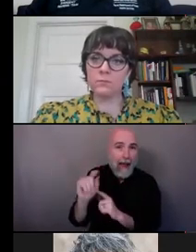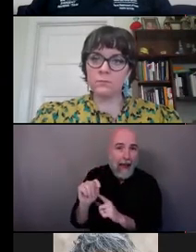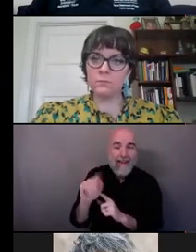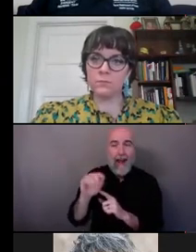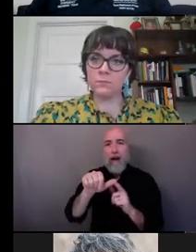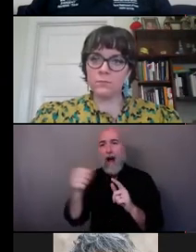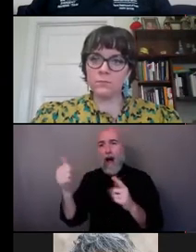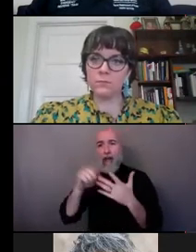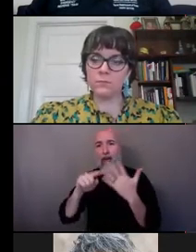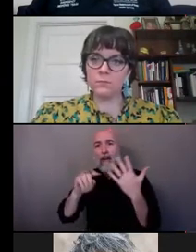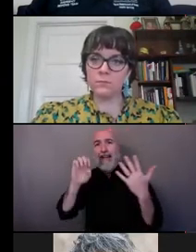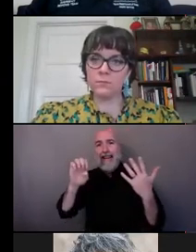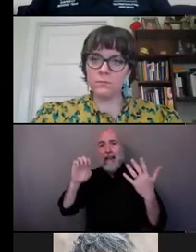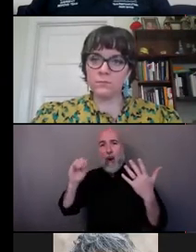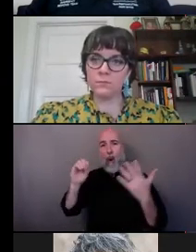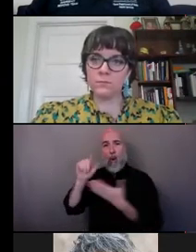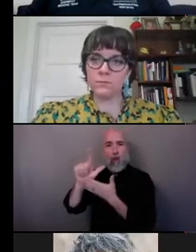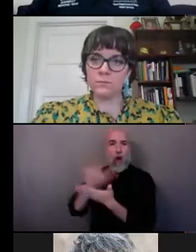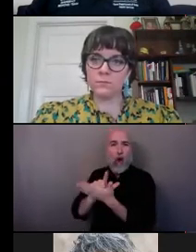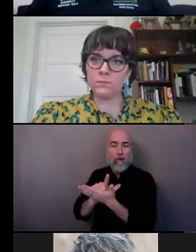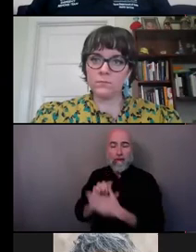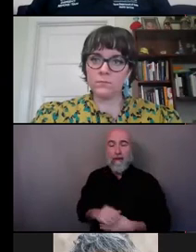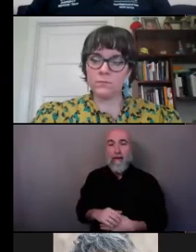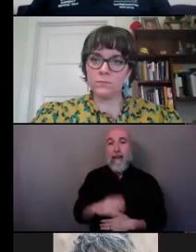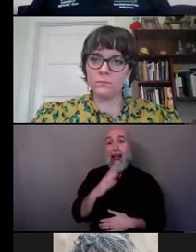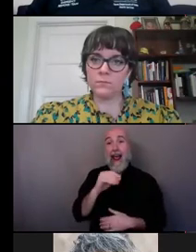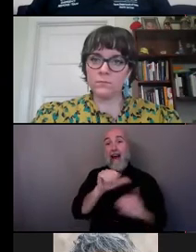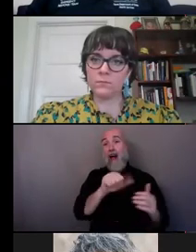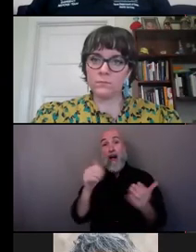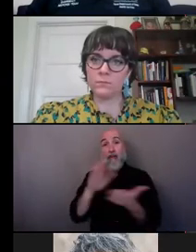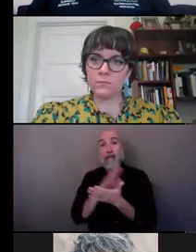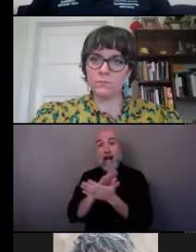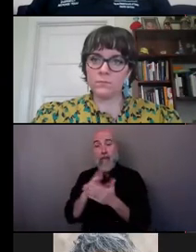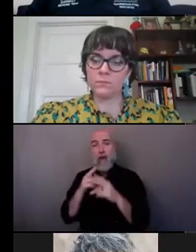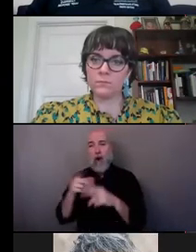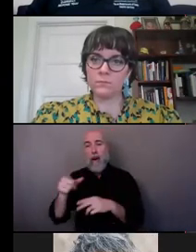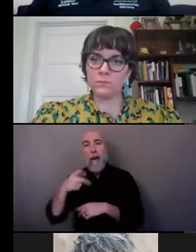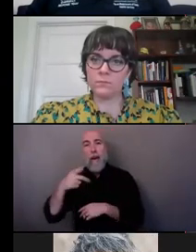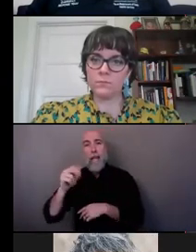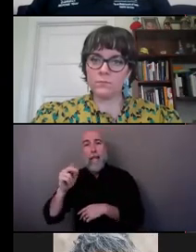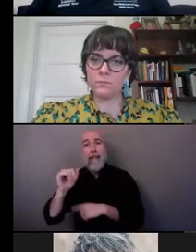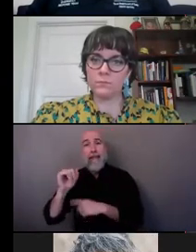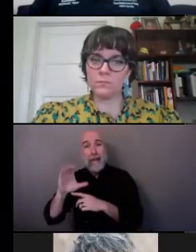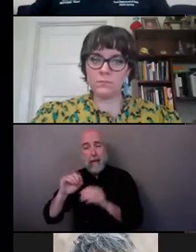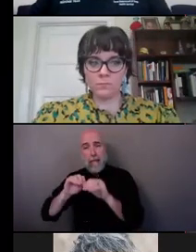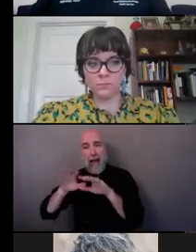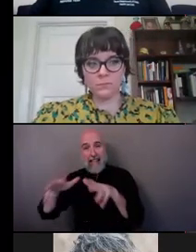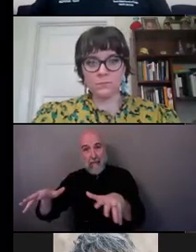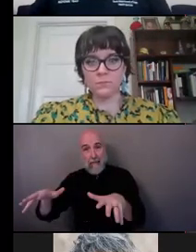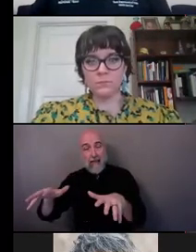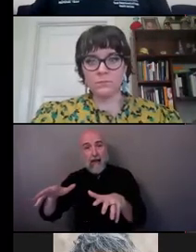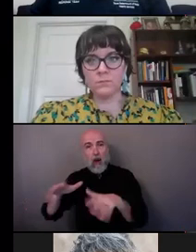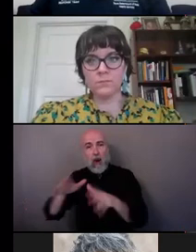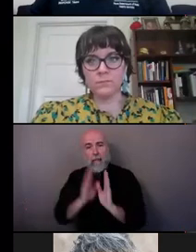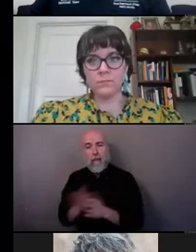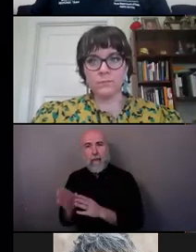Other EEO Laws," and a related document called "Pandemic Preparedness in the Workplace and